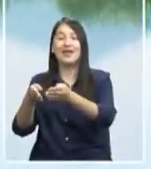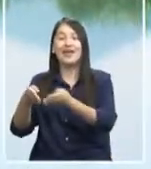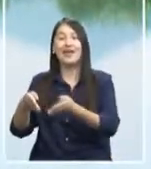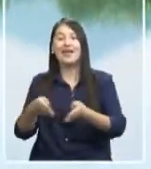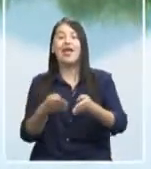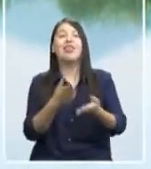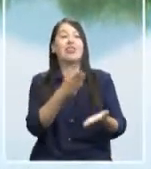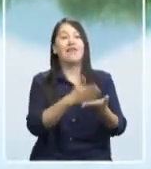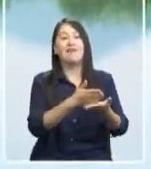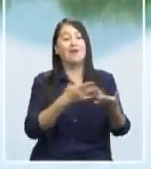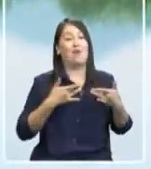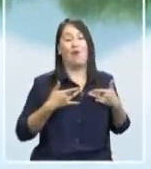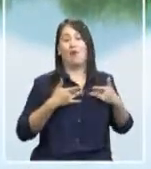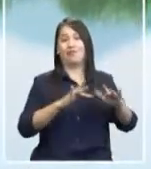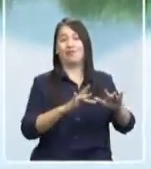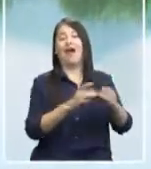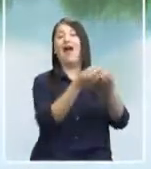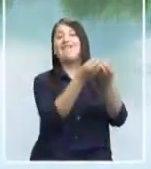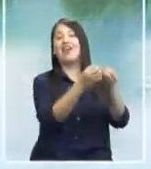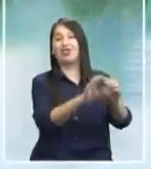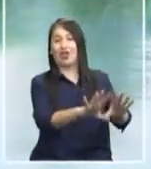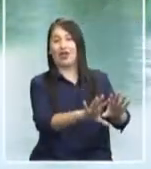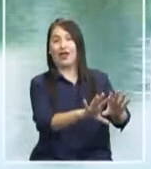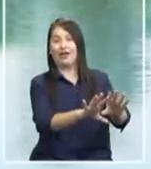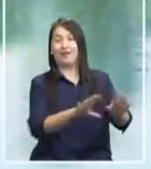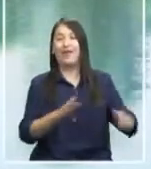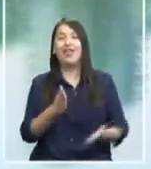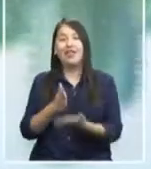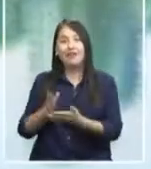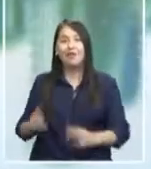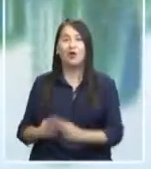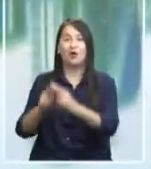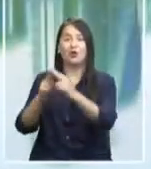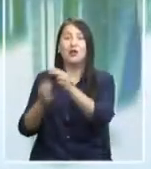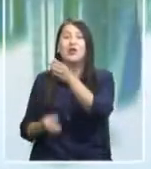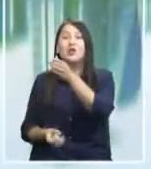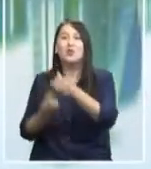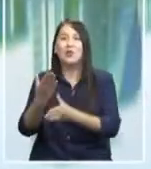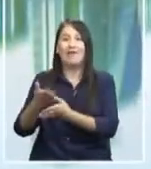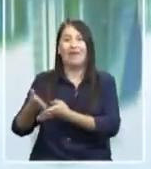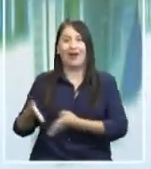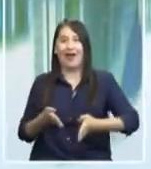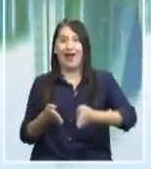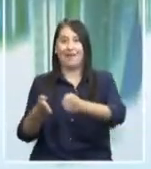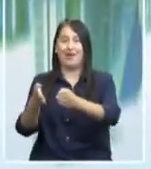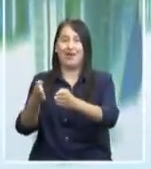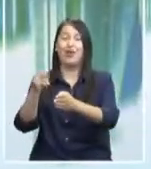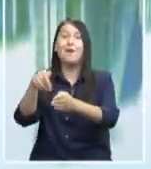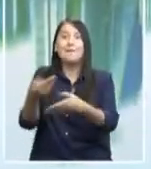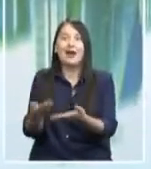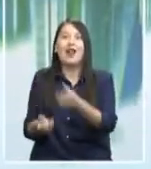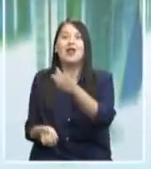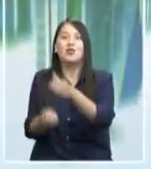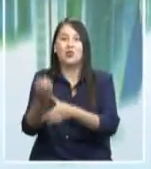Build new roads to go to new destination. That's the challenge of the day. We can do